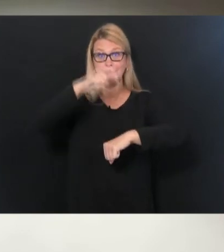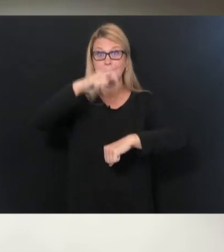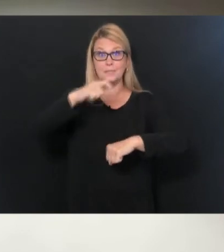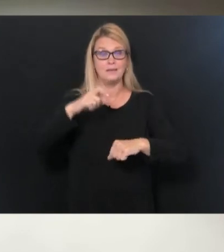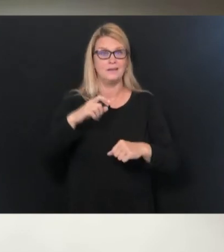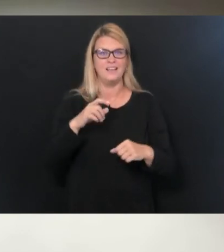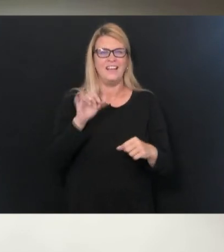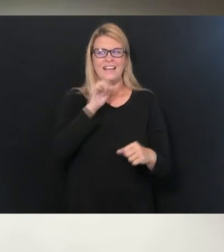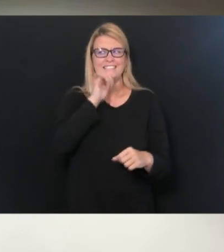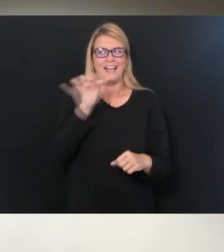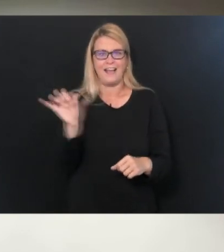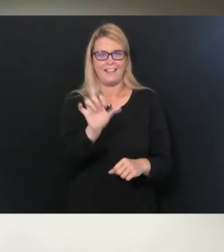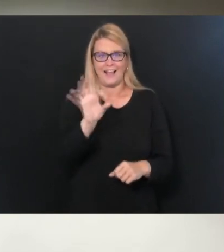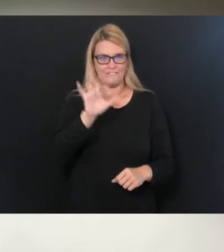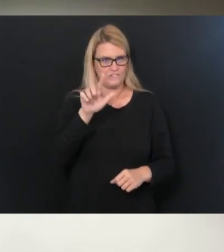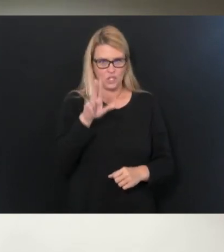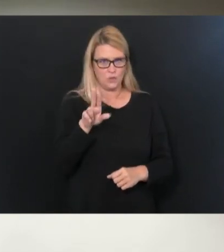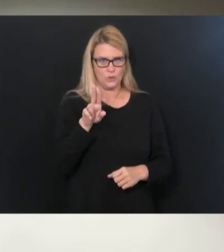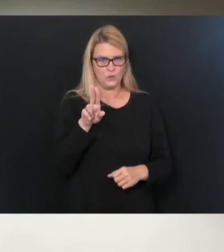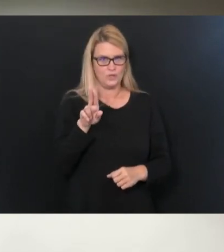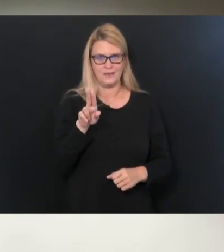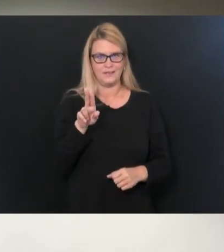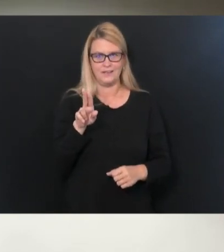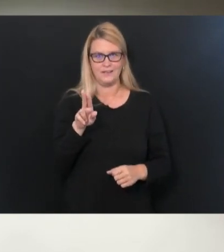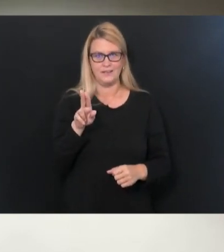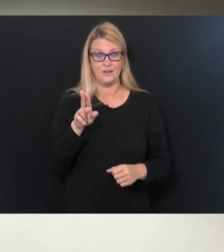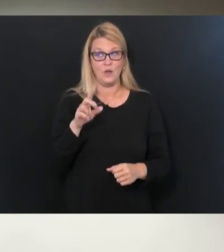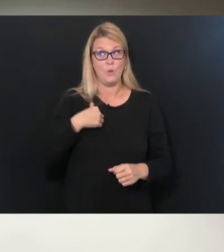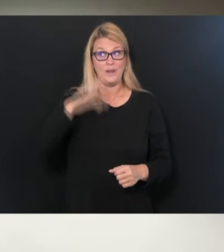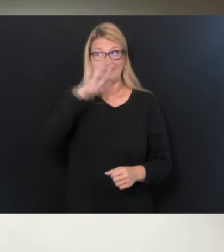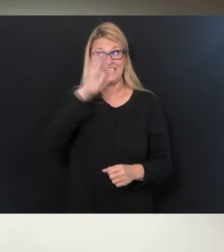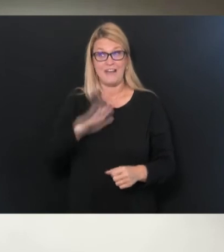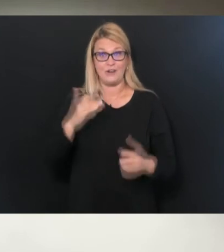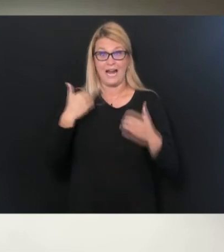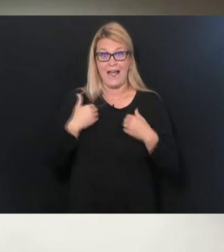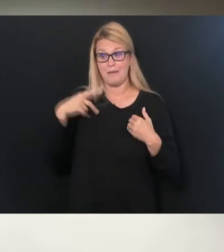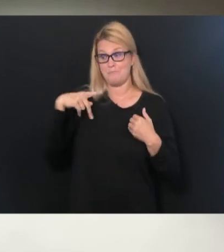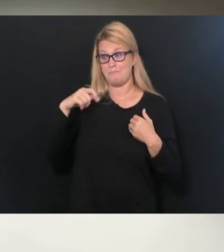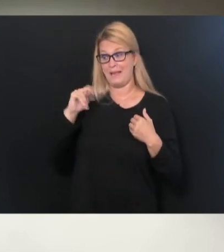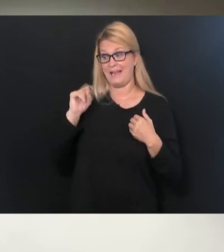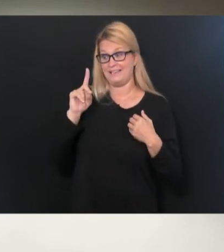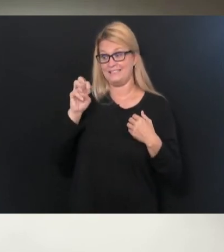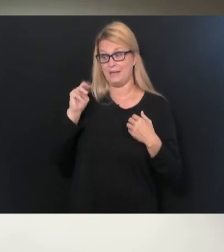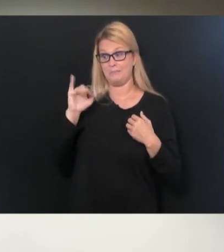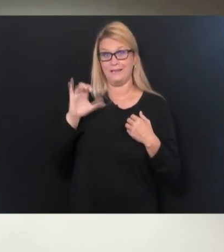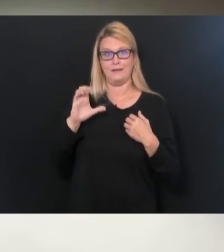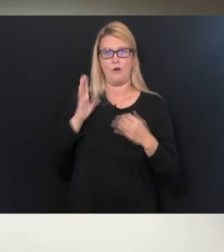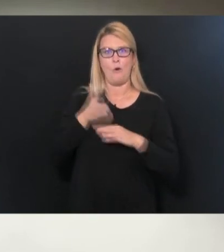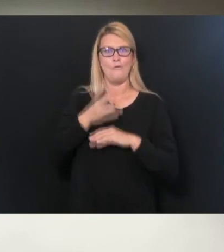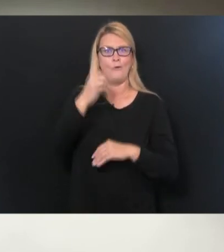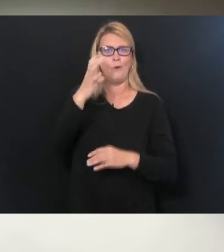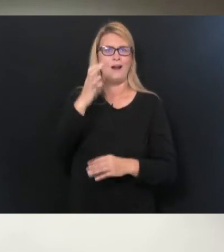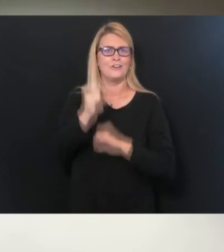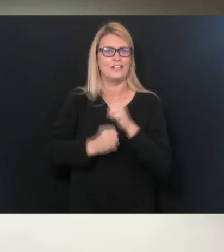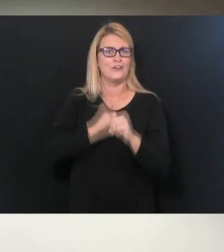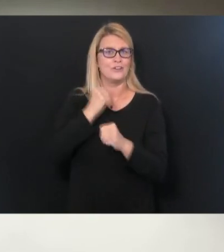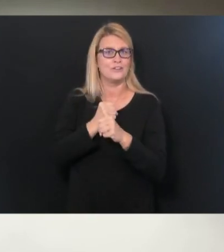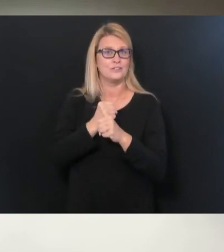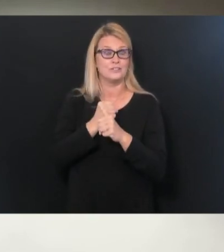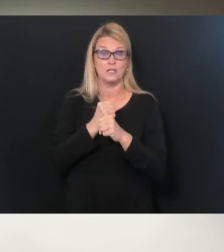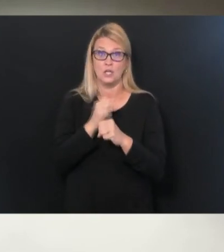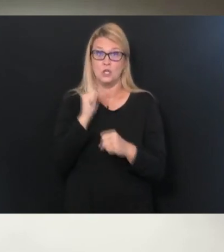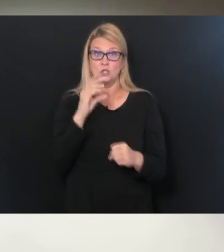flu vaccine. We haven't had a pandemic like this for 100 years, so we're going to have to continue to